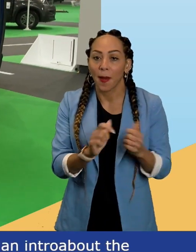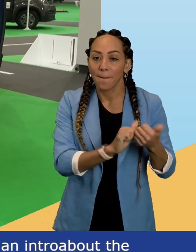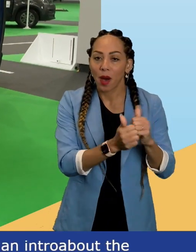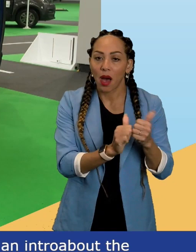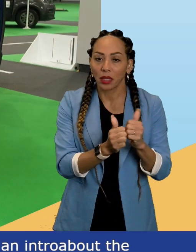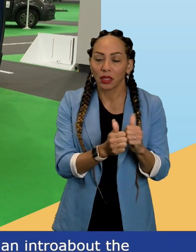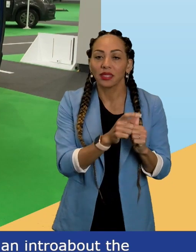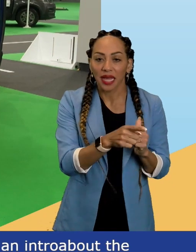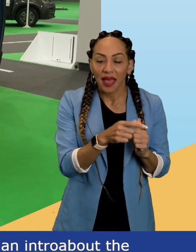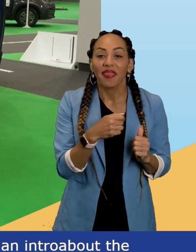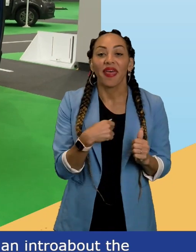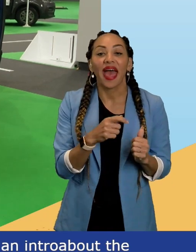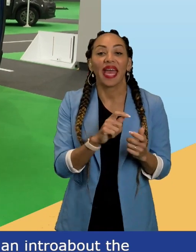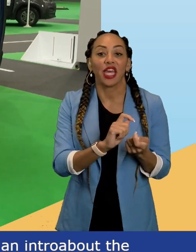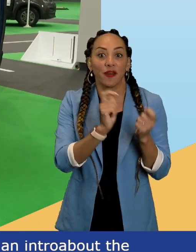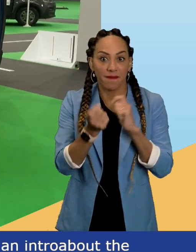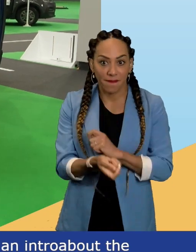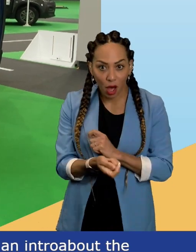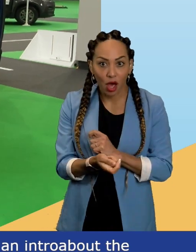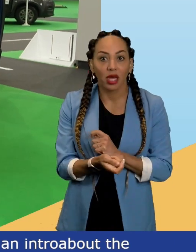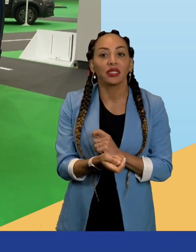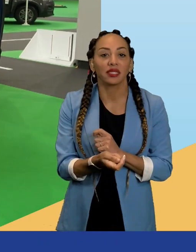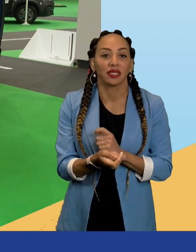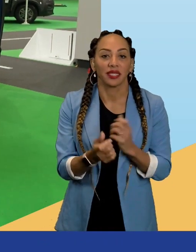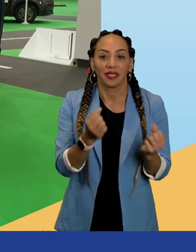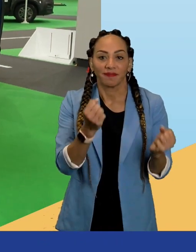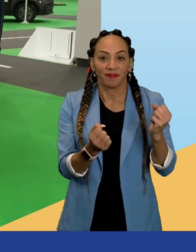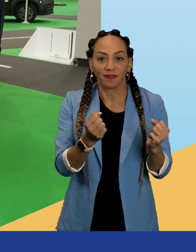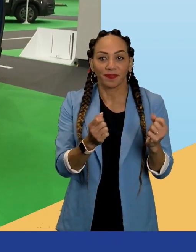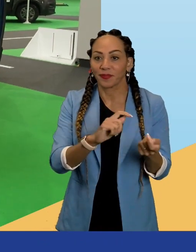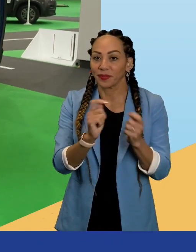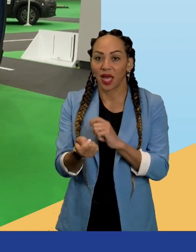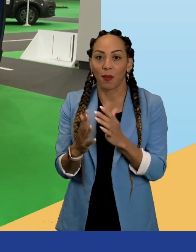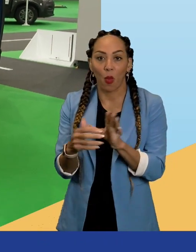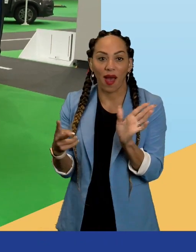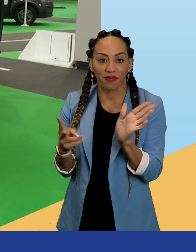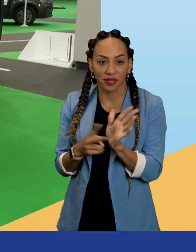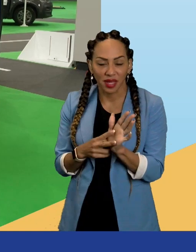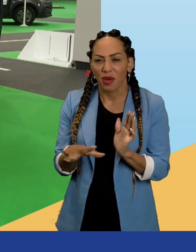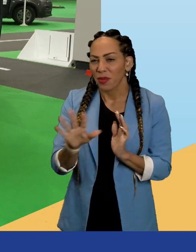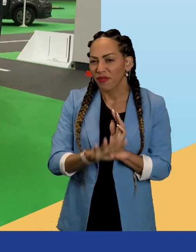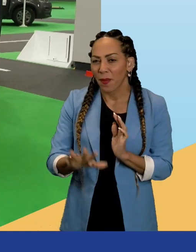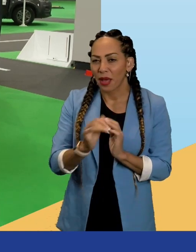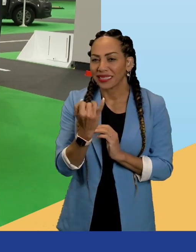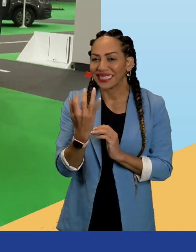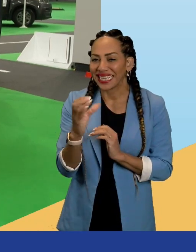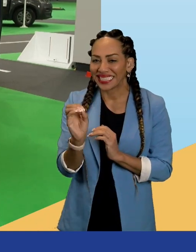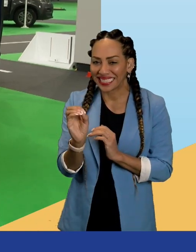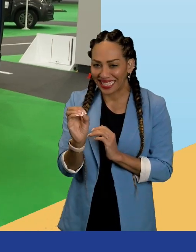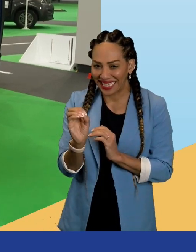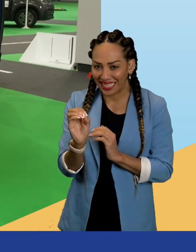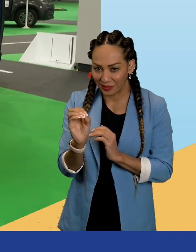wheelchair accessible status. And here today, I think we have just shy of 60 different WAVs on display across all of the